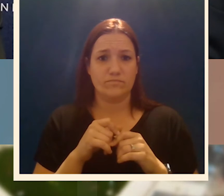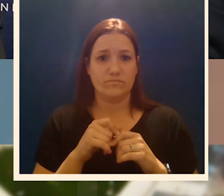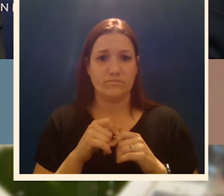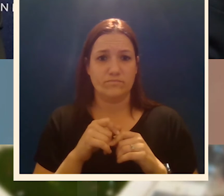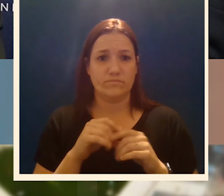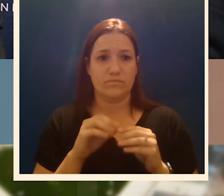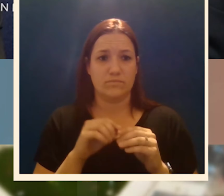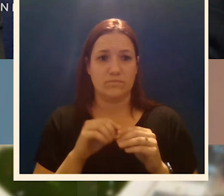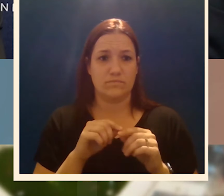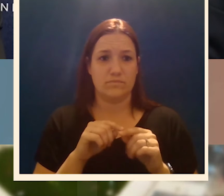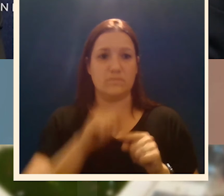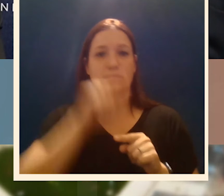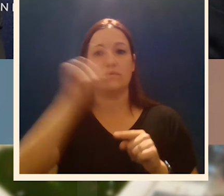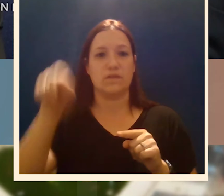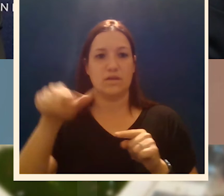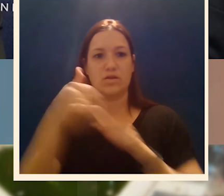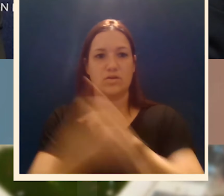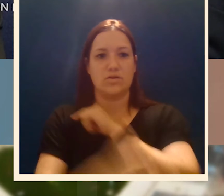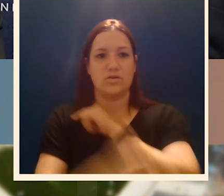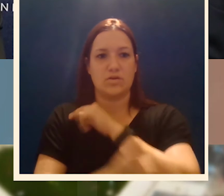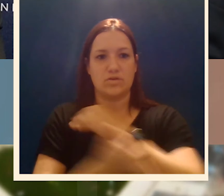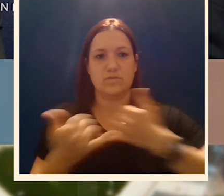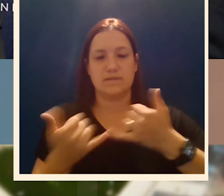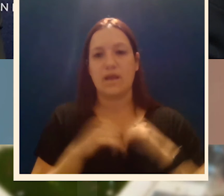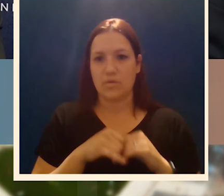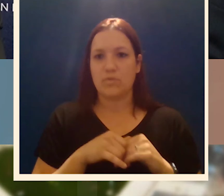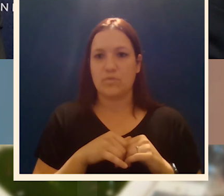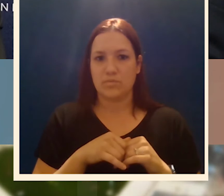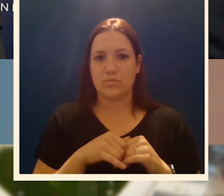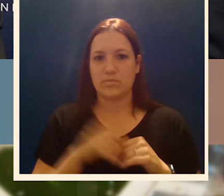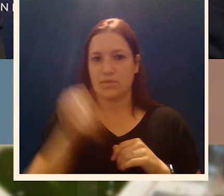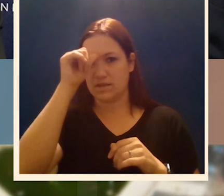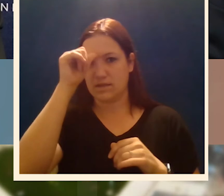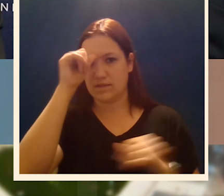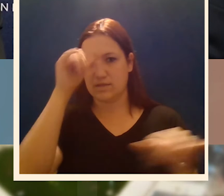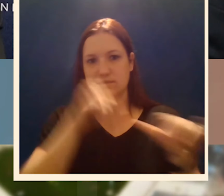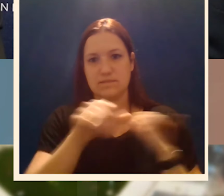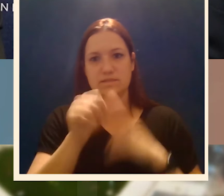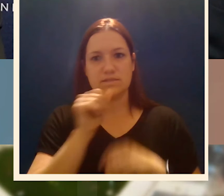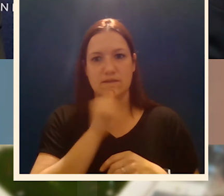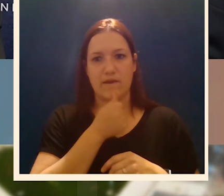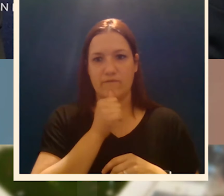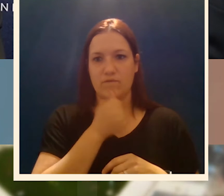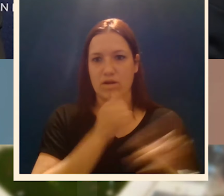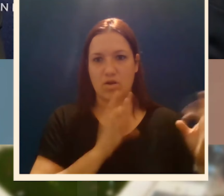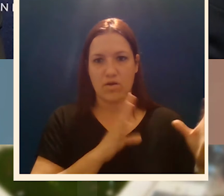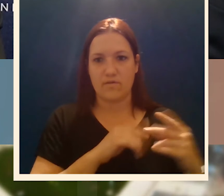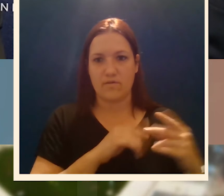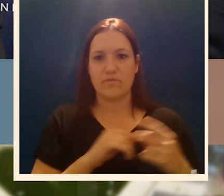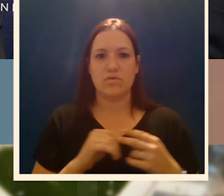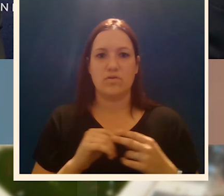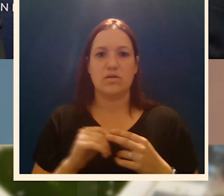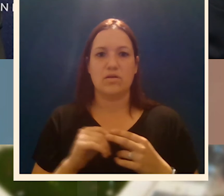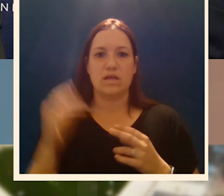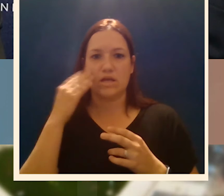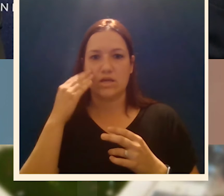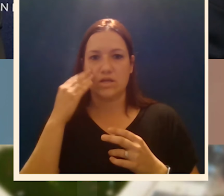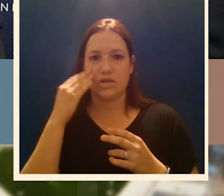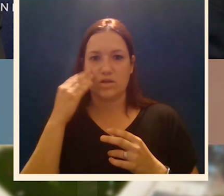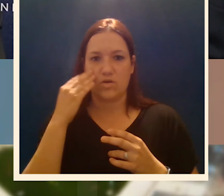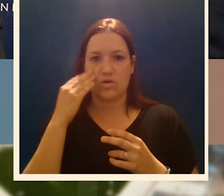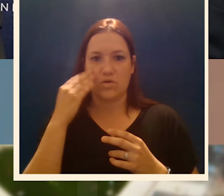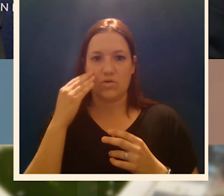suffering terribly. I know that the administration is working, I don't know if